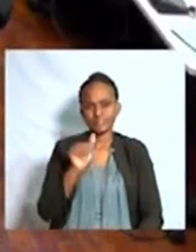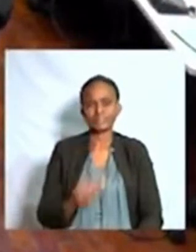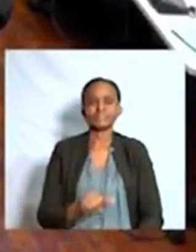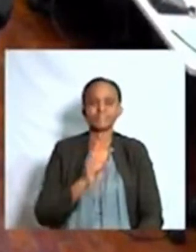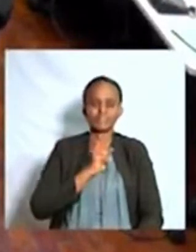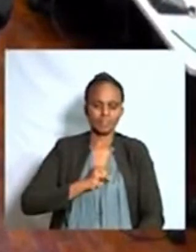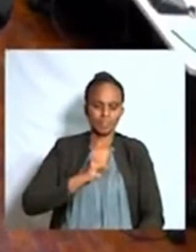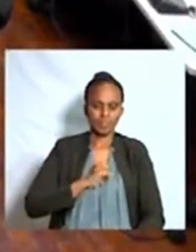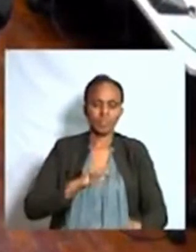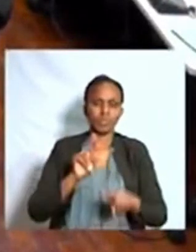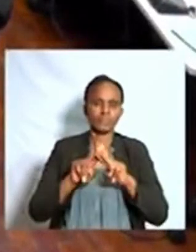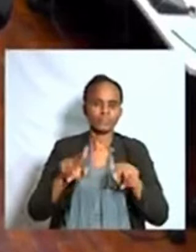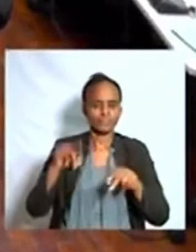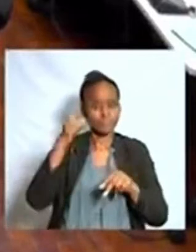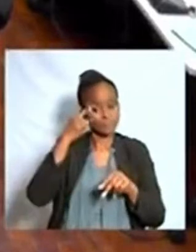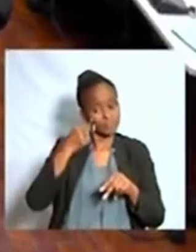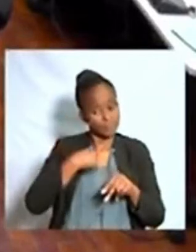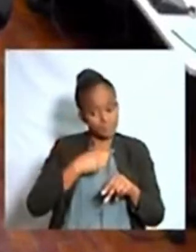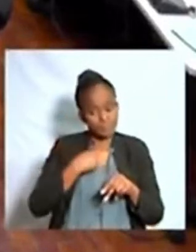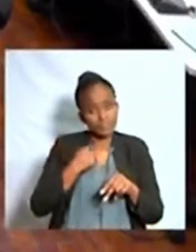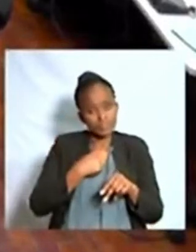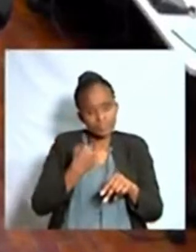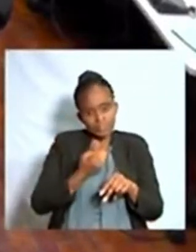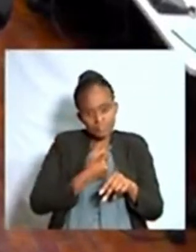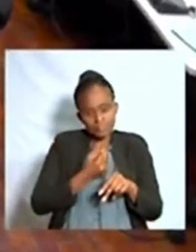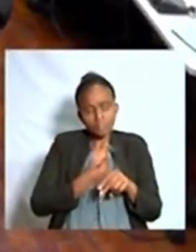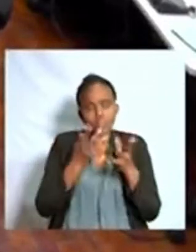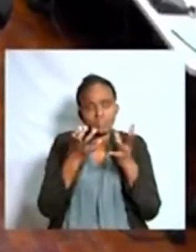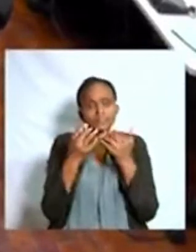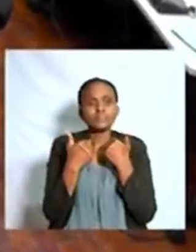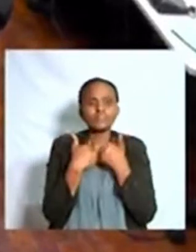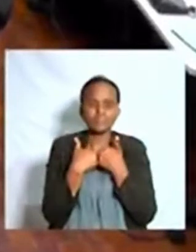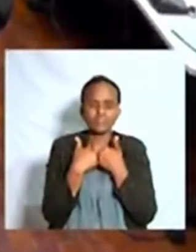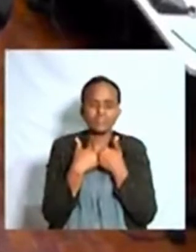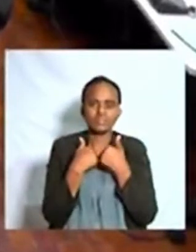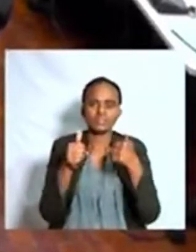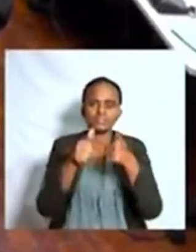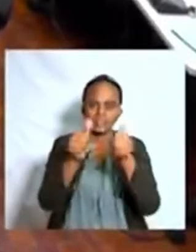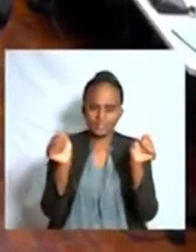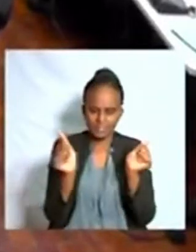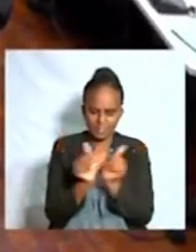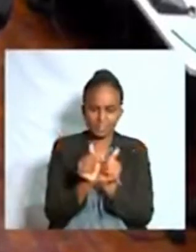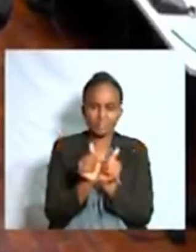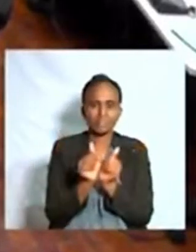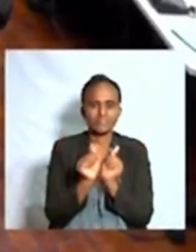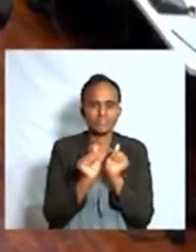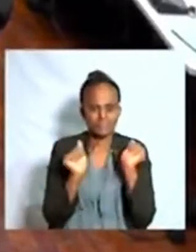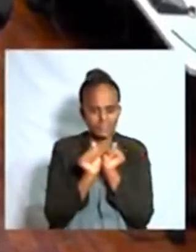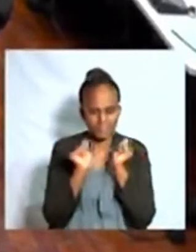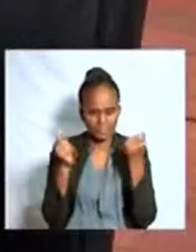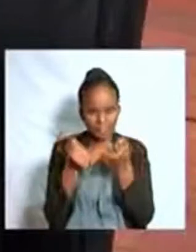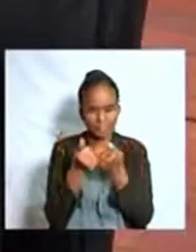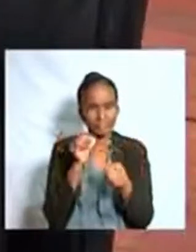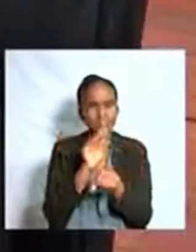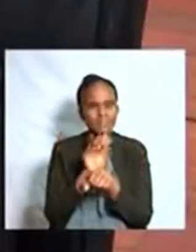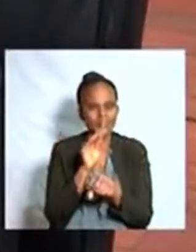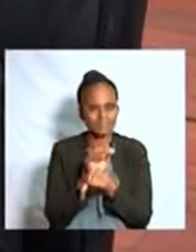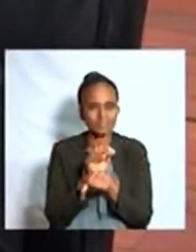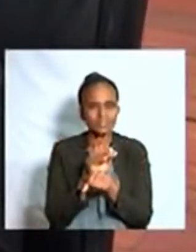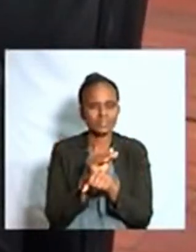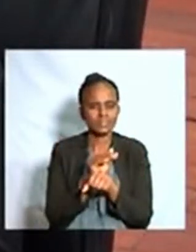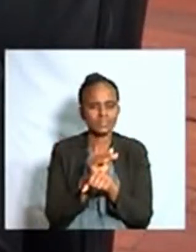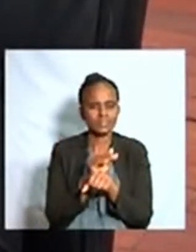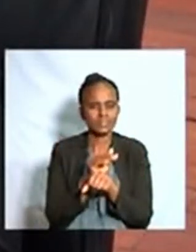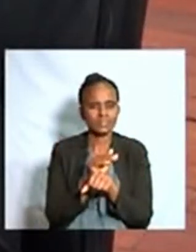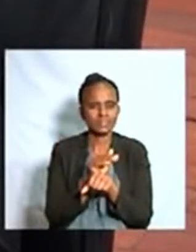Sorry, Chair. For me, I think I just want to have a general comment. Okay, can we give you at the end